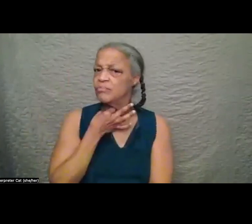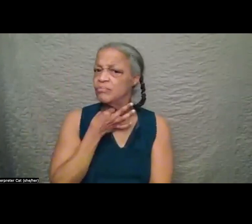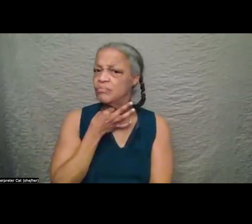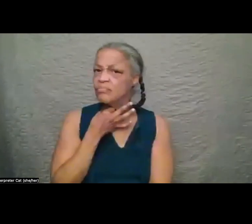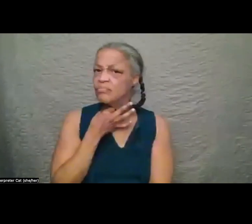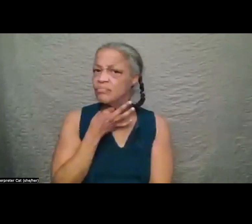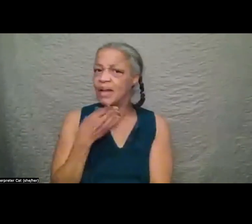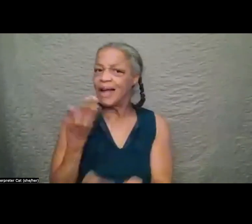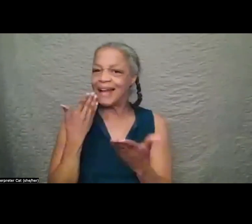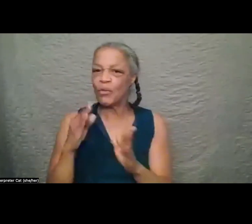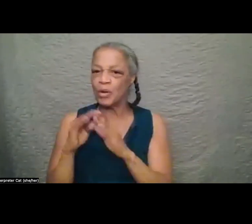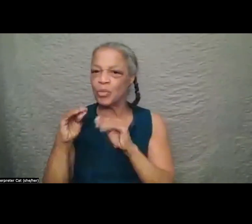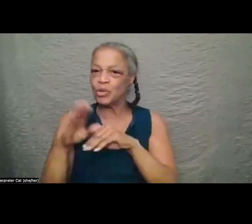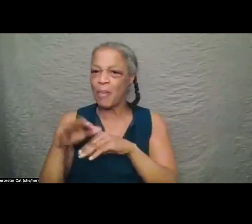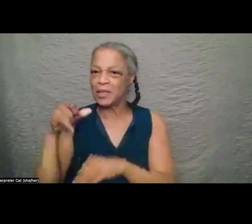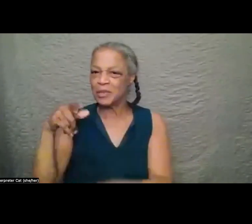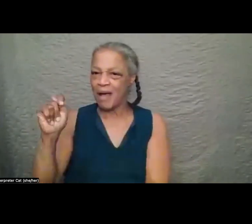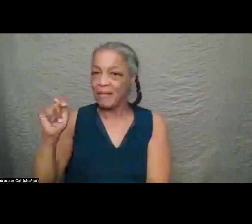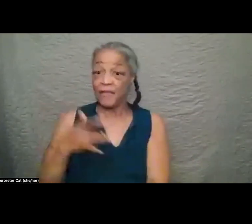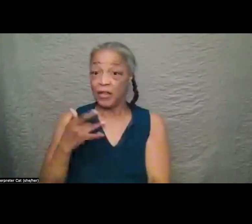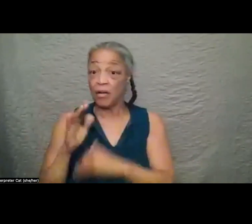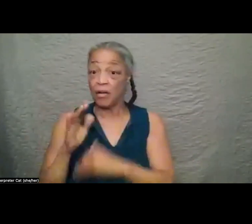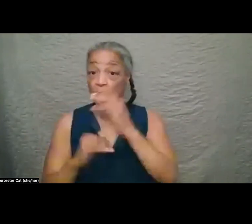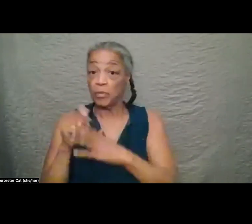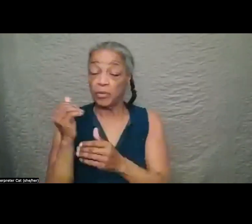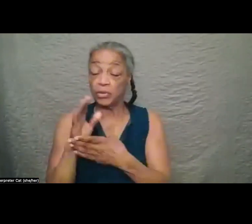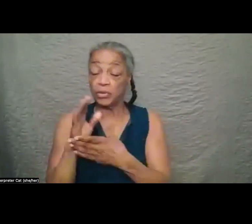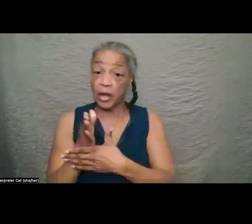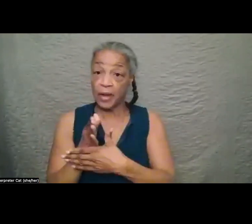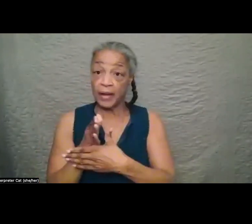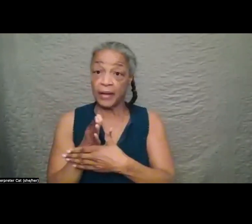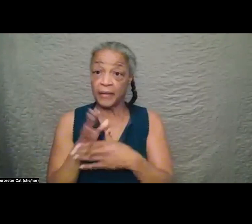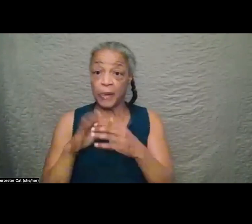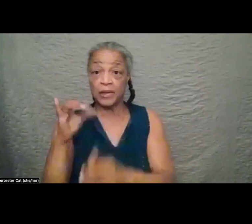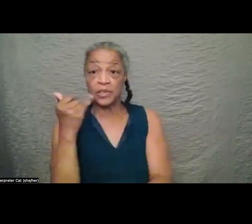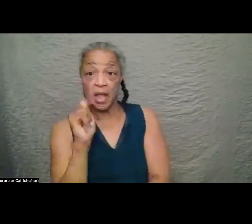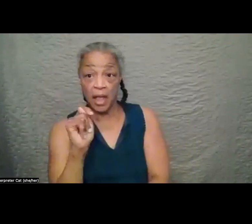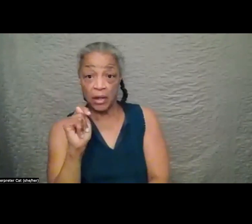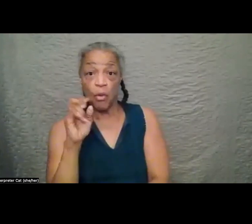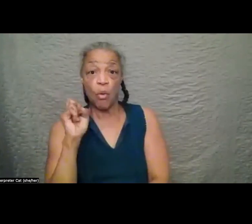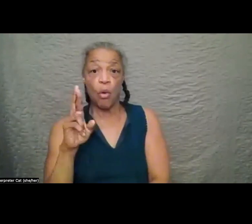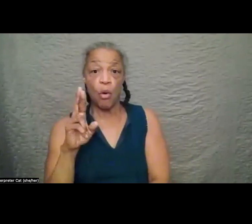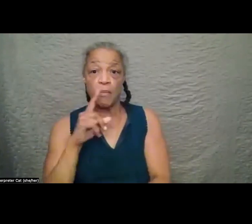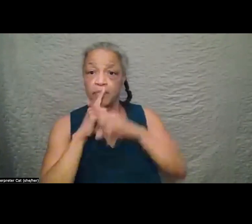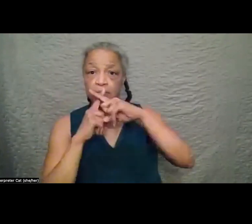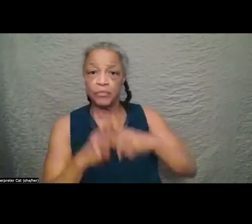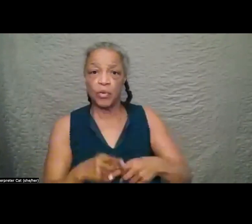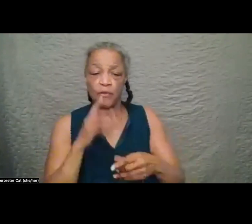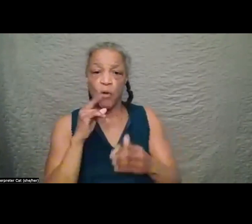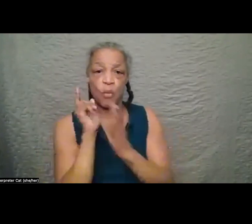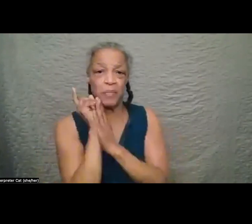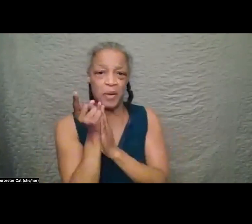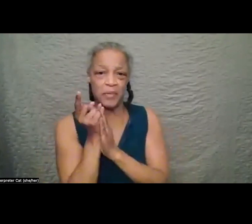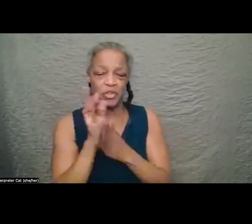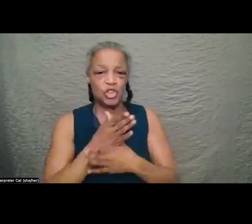you on the spot, but if you feel comfortable sharing a little bit, whether in the chat or if you wanted to come off mute for a moment and share about what